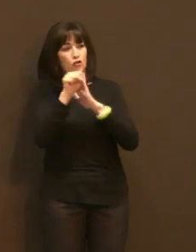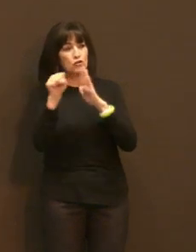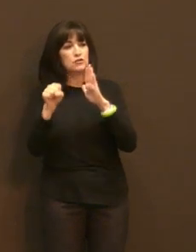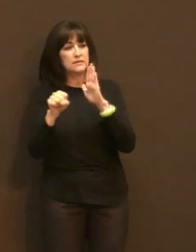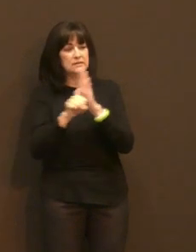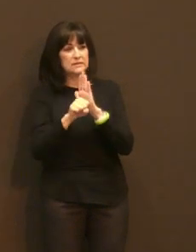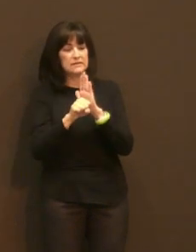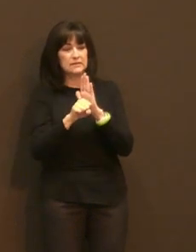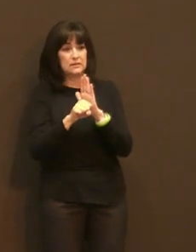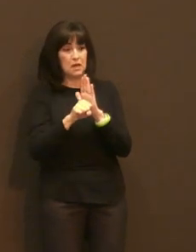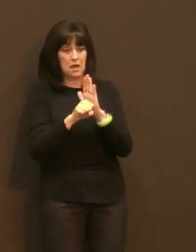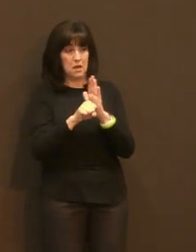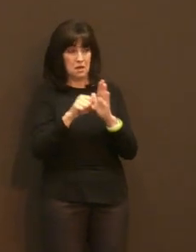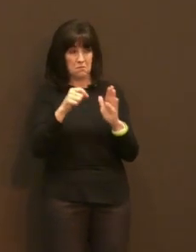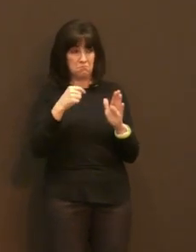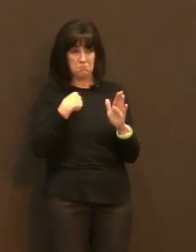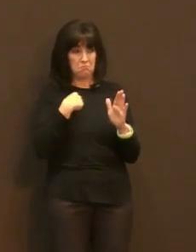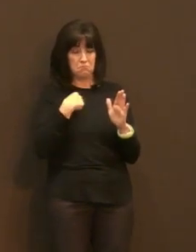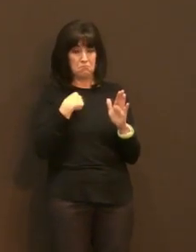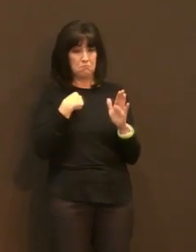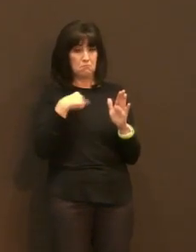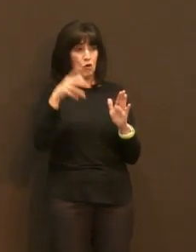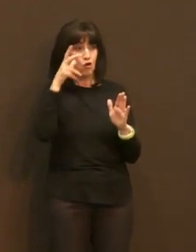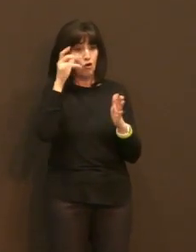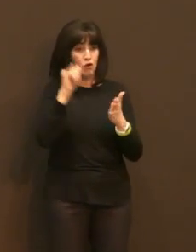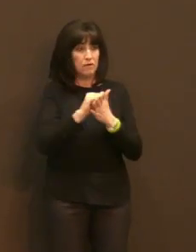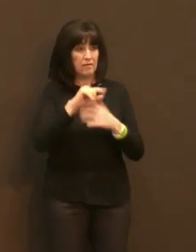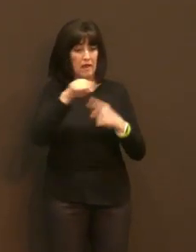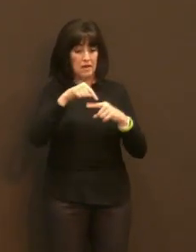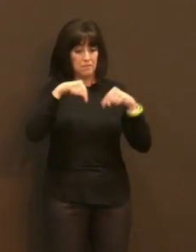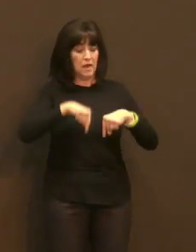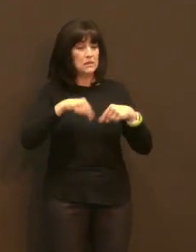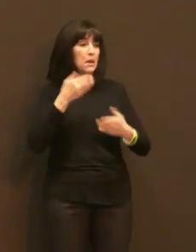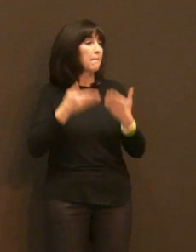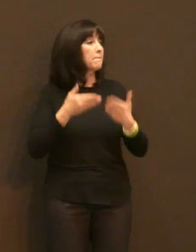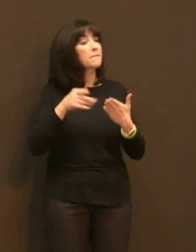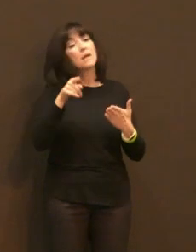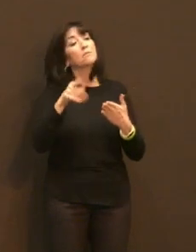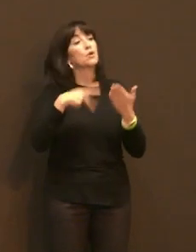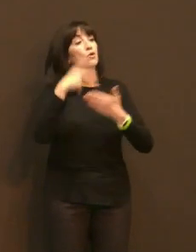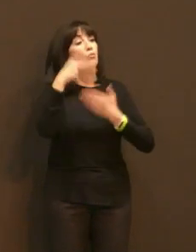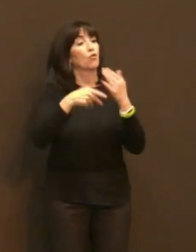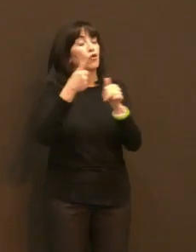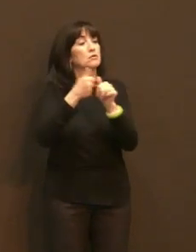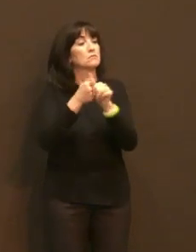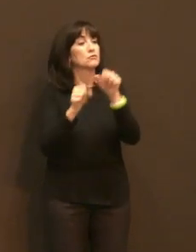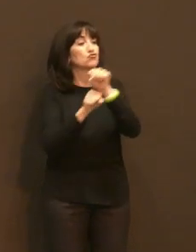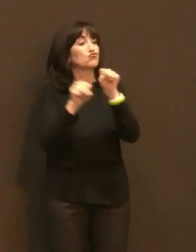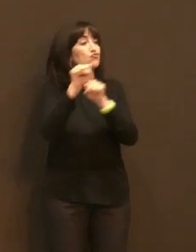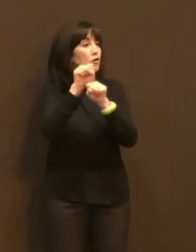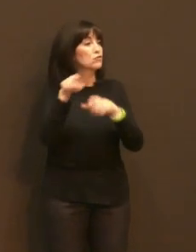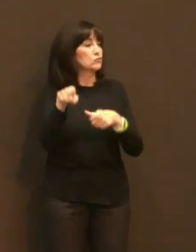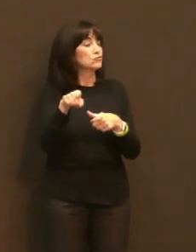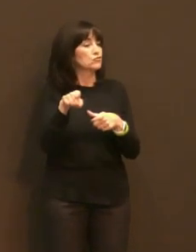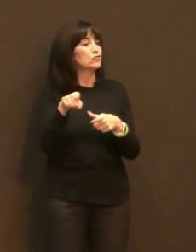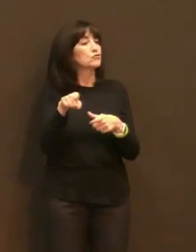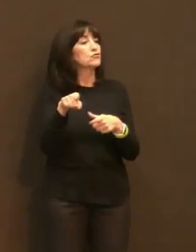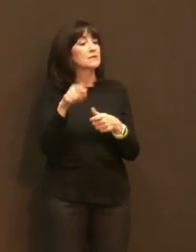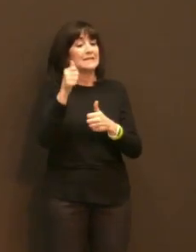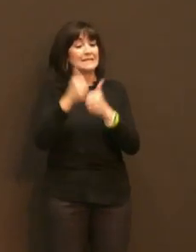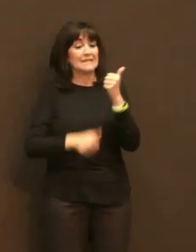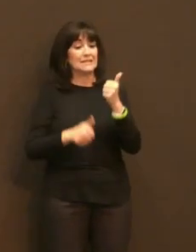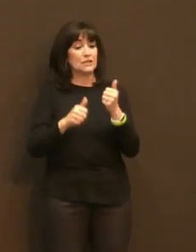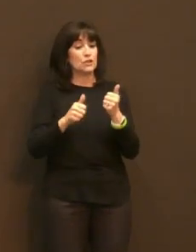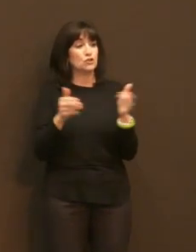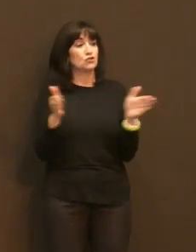that. It could be in the structure of the program. For instance, in the larger stimulus, each small state